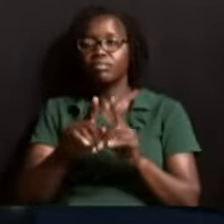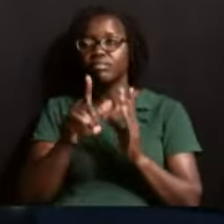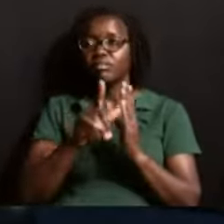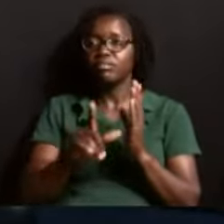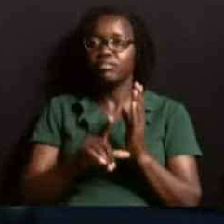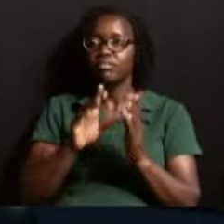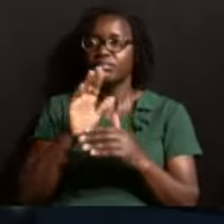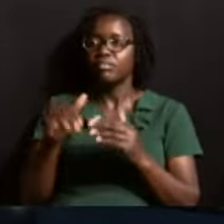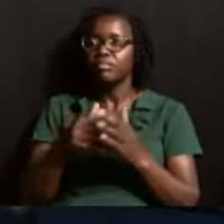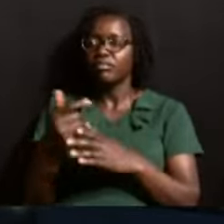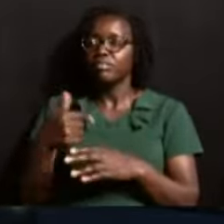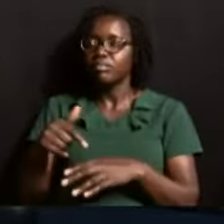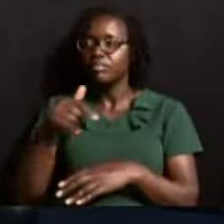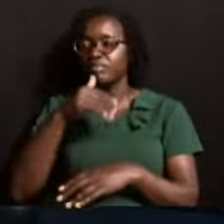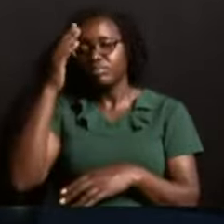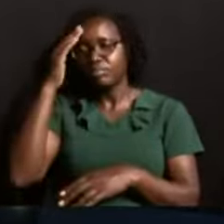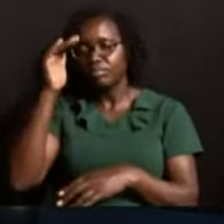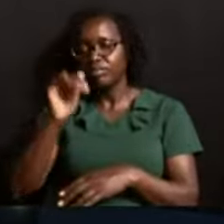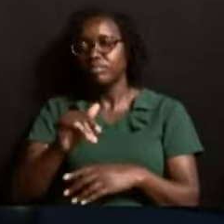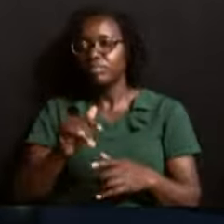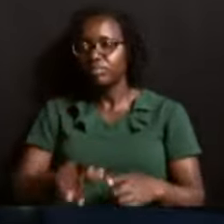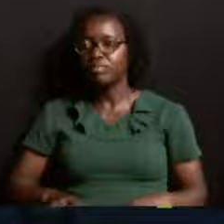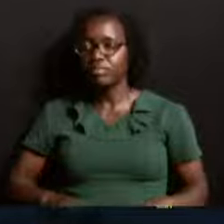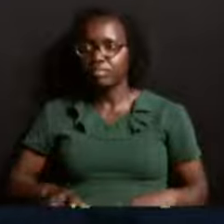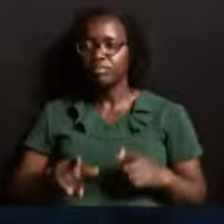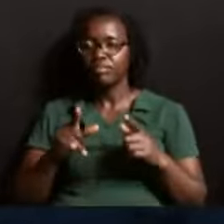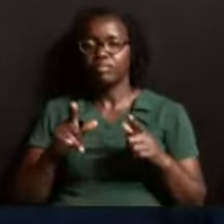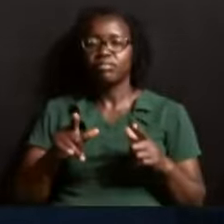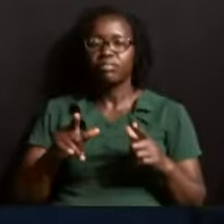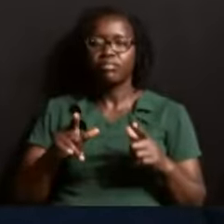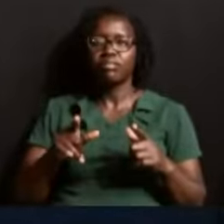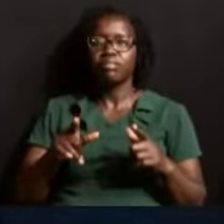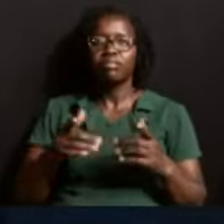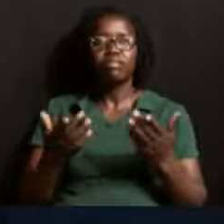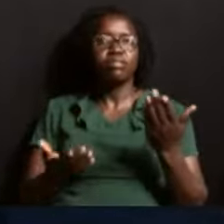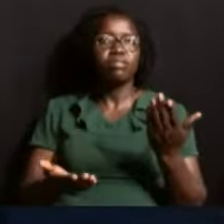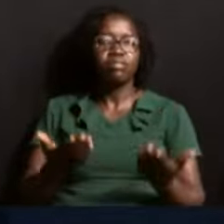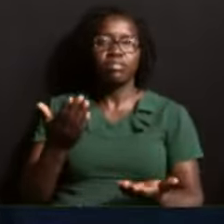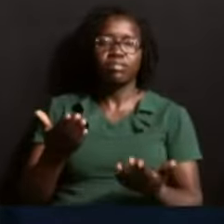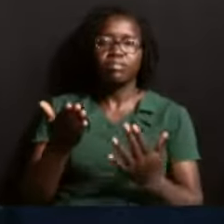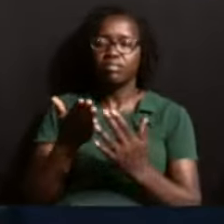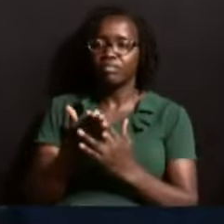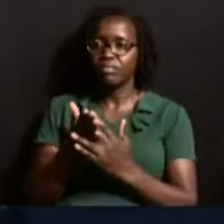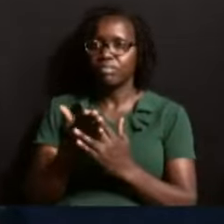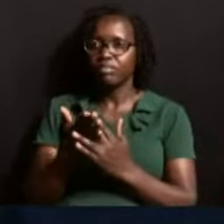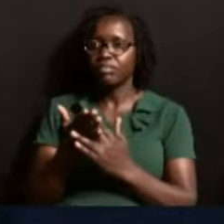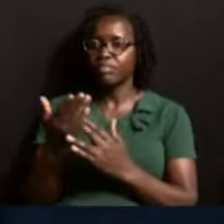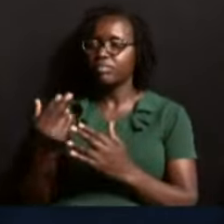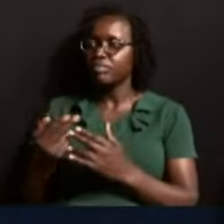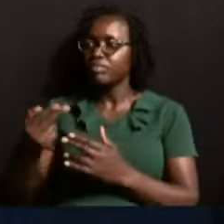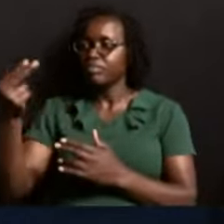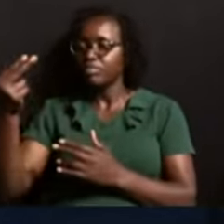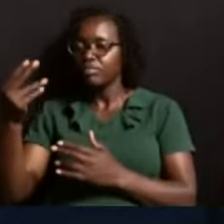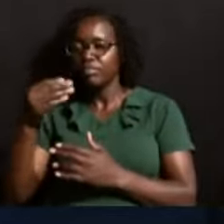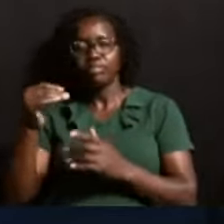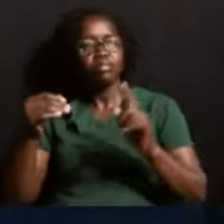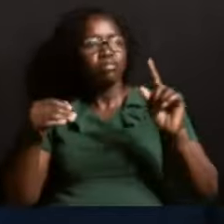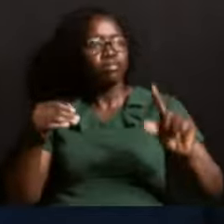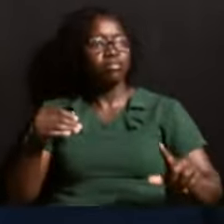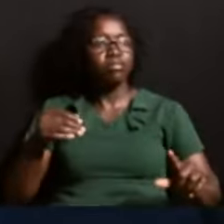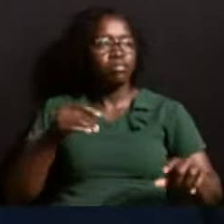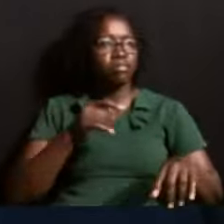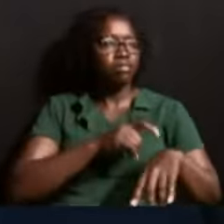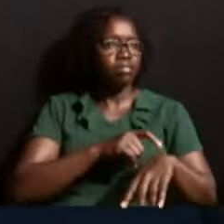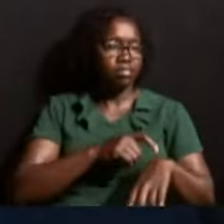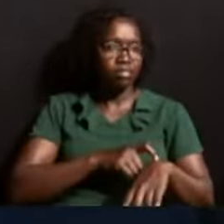us to know that in life, life is a balance between high moments and low